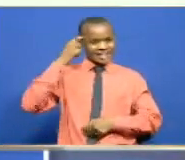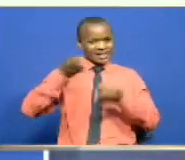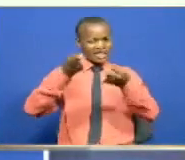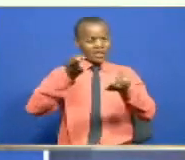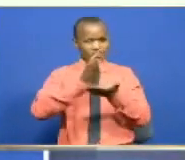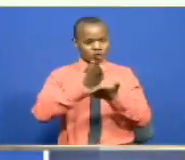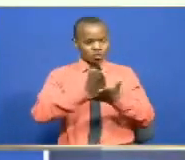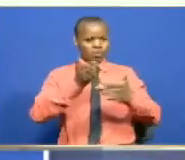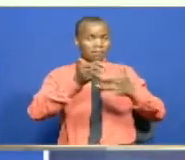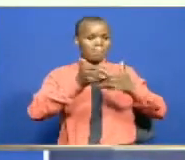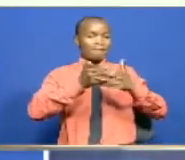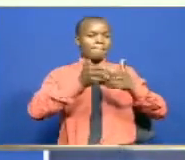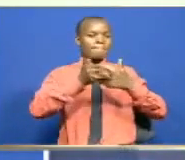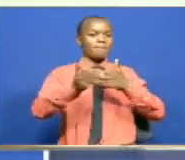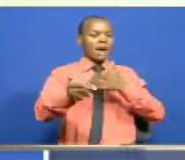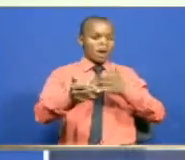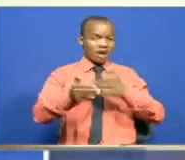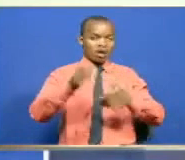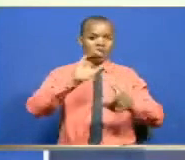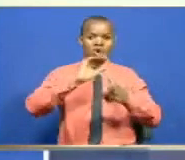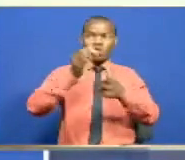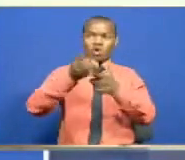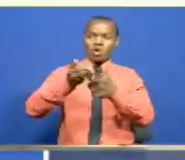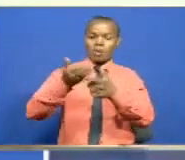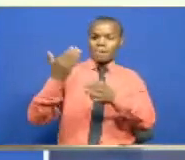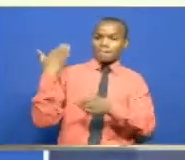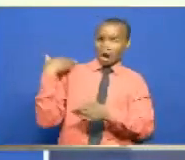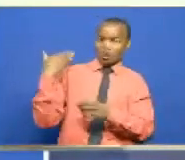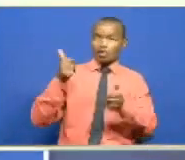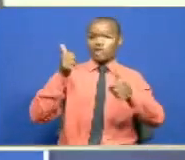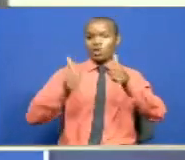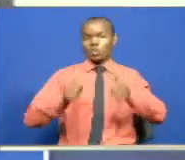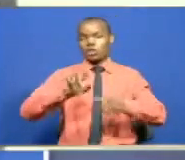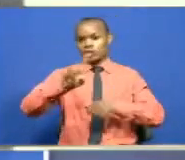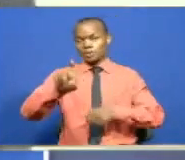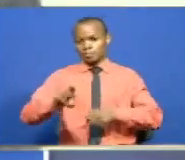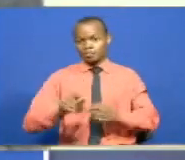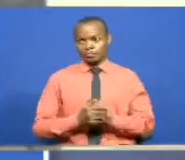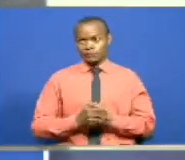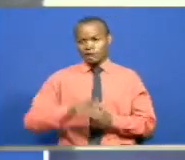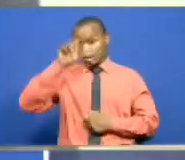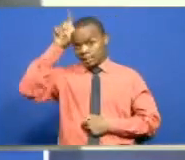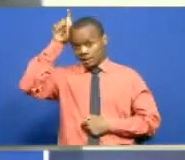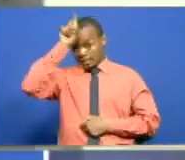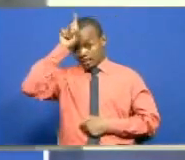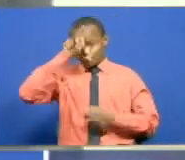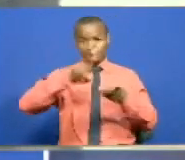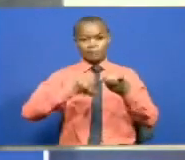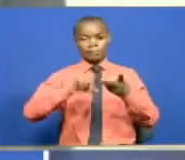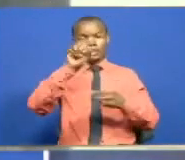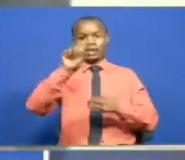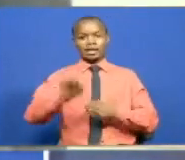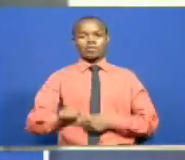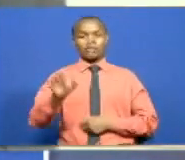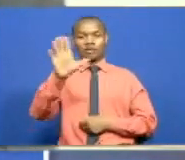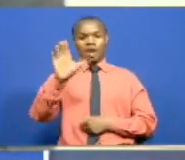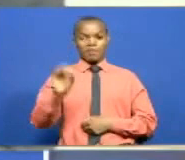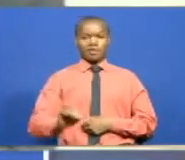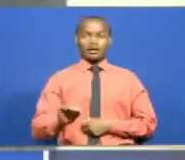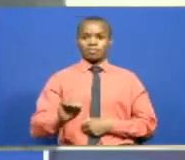forward or going backward? Egypt and South Africa have put in a